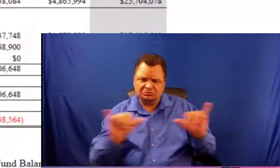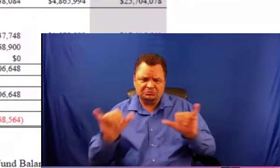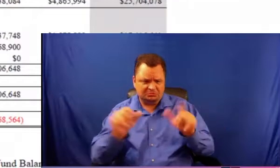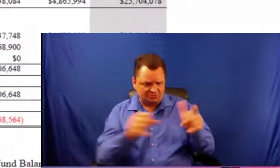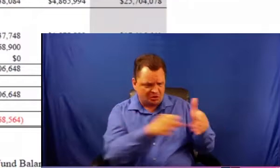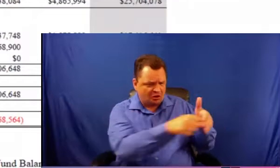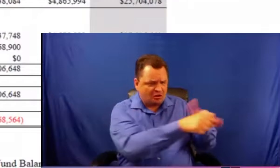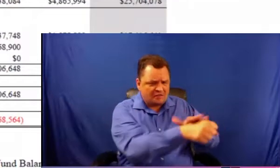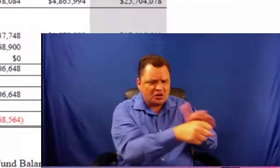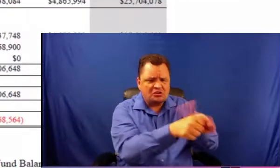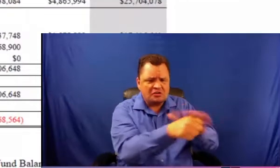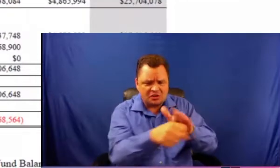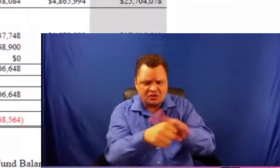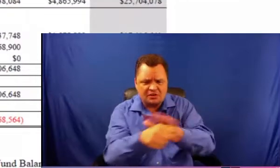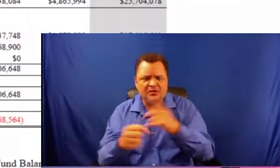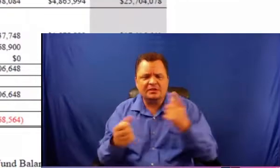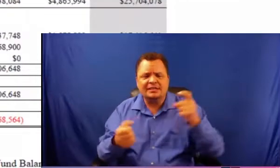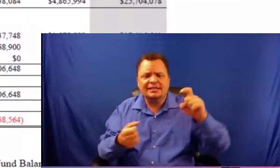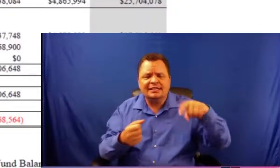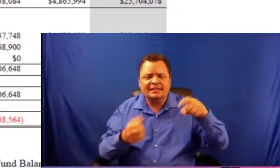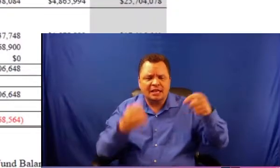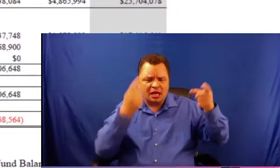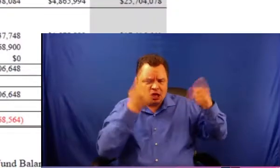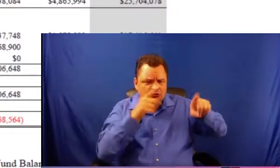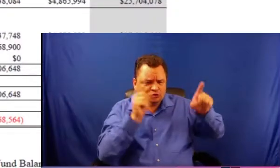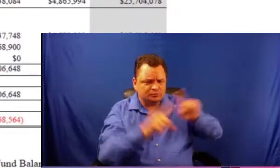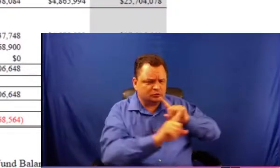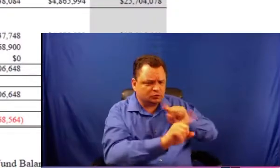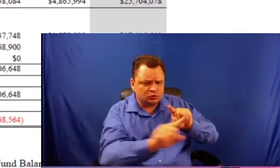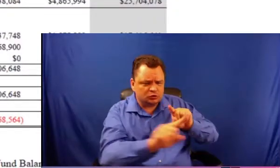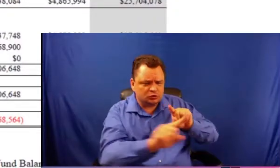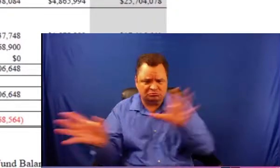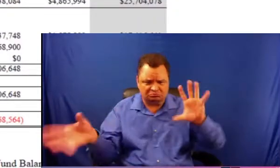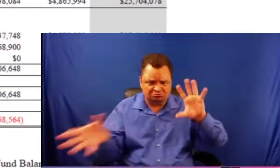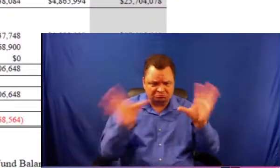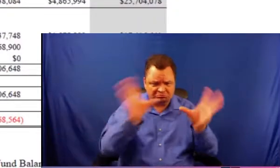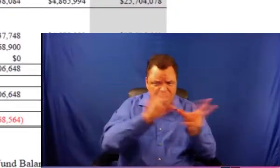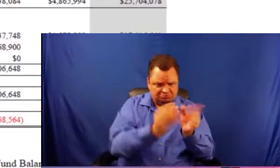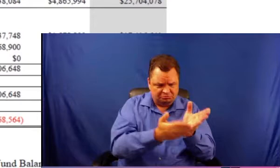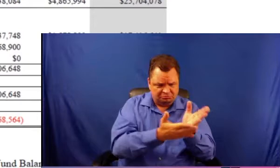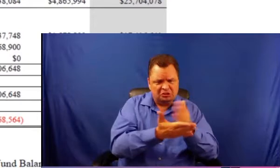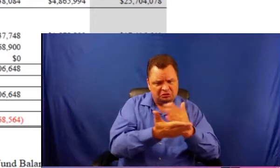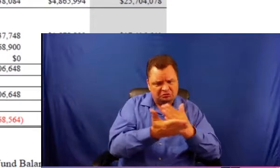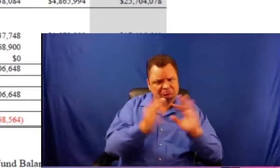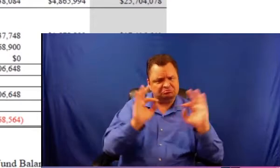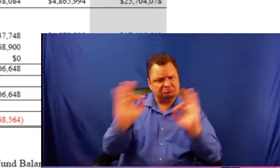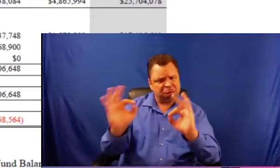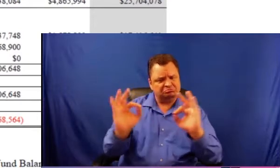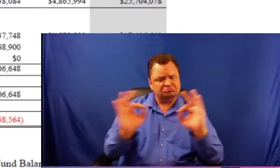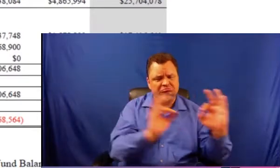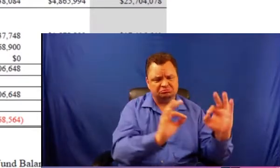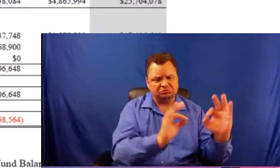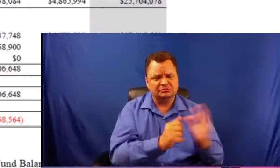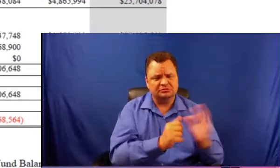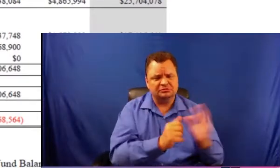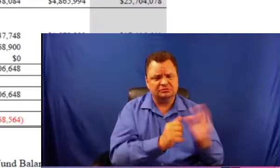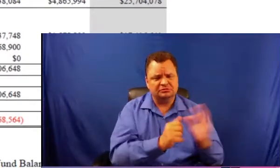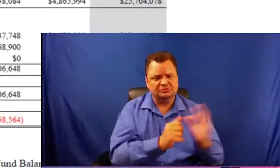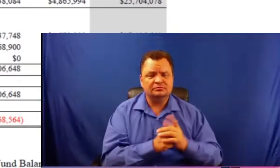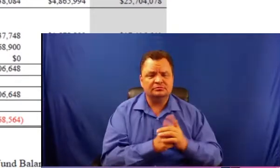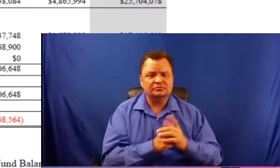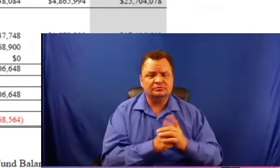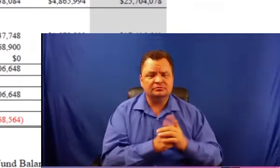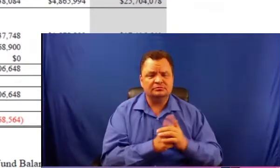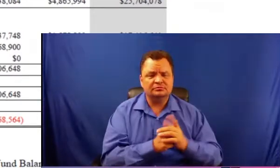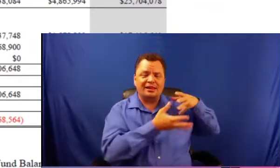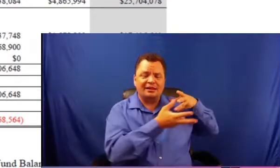to COVID, as well as our overall needs. On the expenditure side, we're showing still some significant